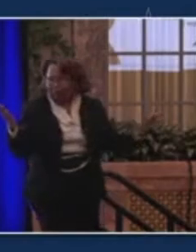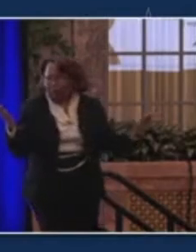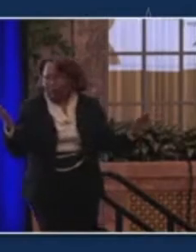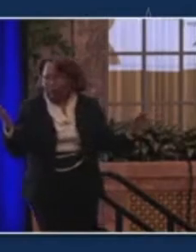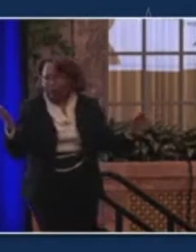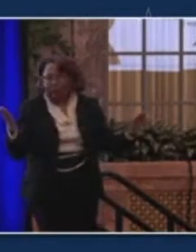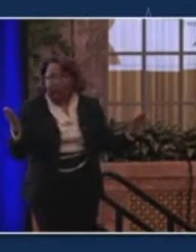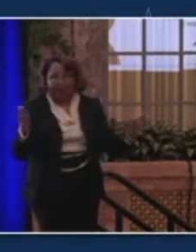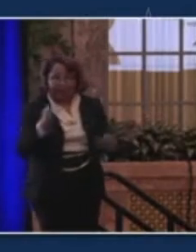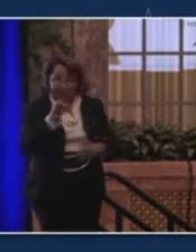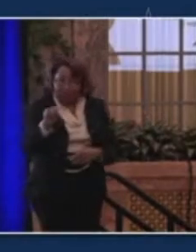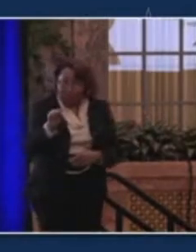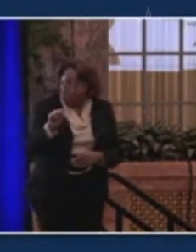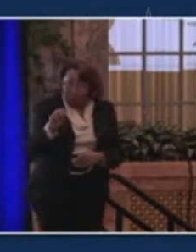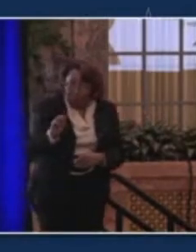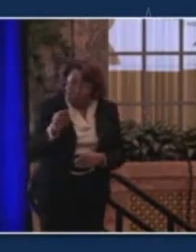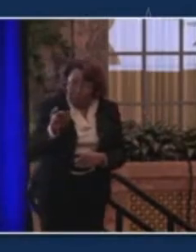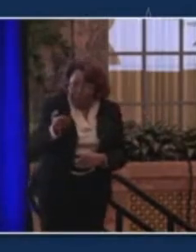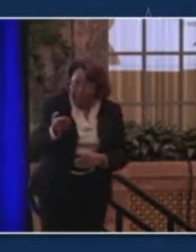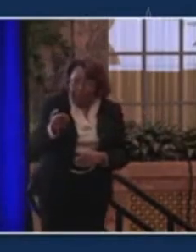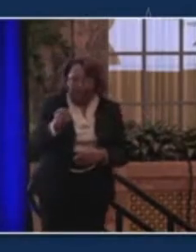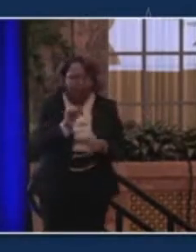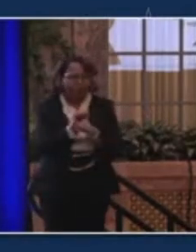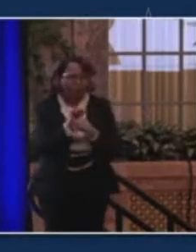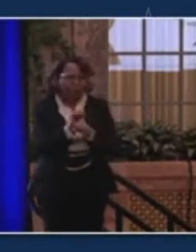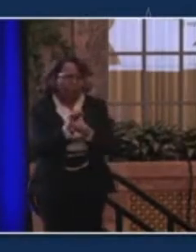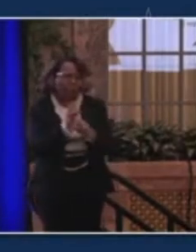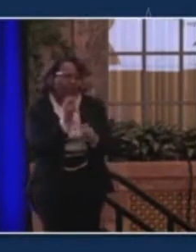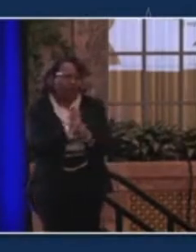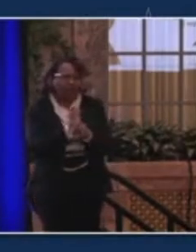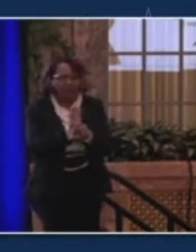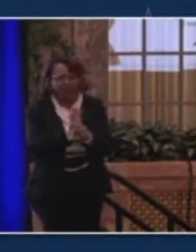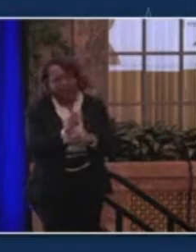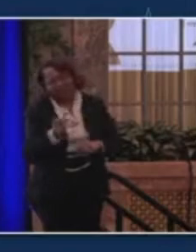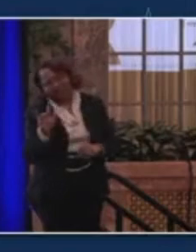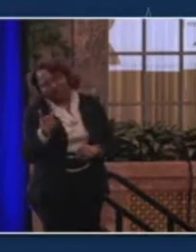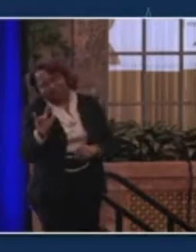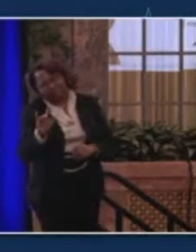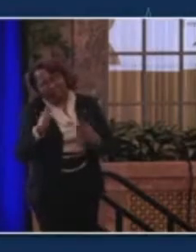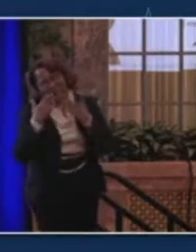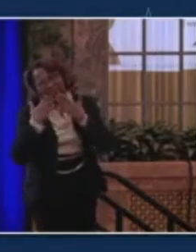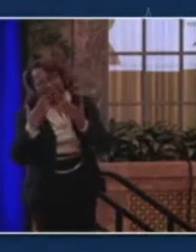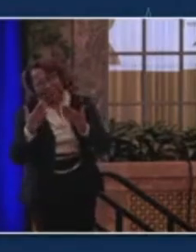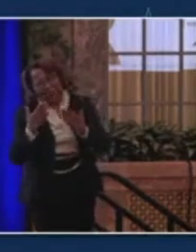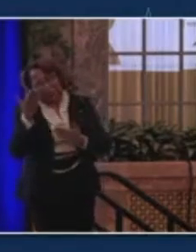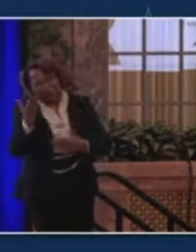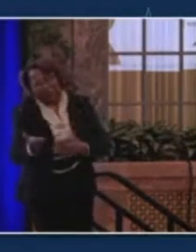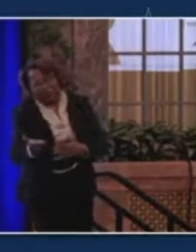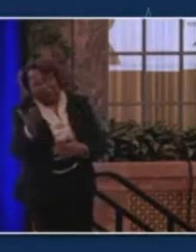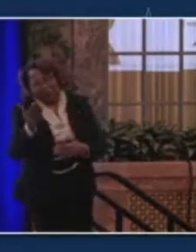to Josie, who has worked very hard, my love and thanks go out to you.